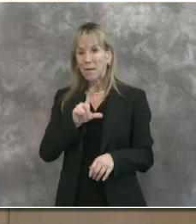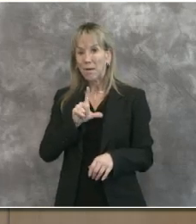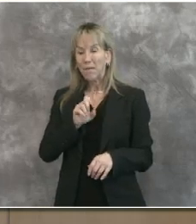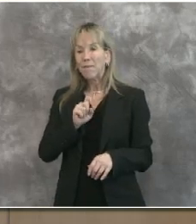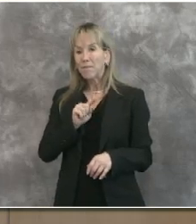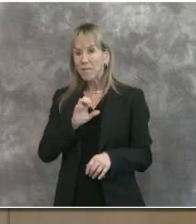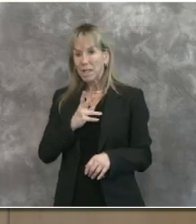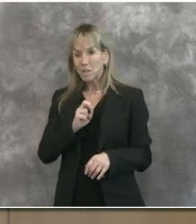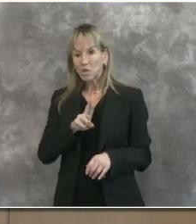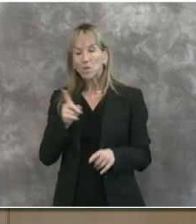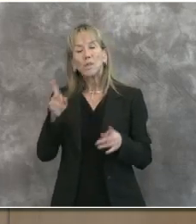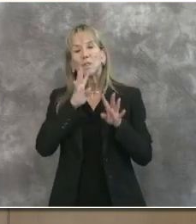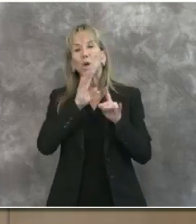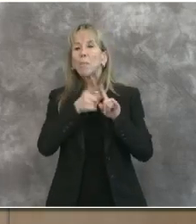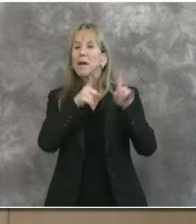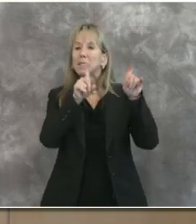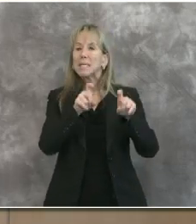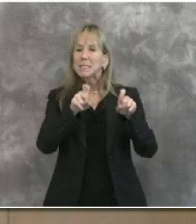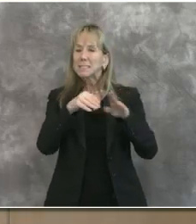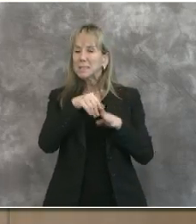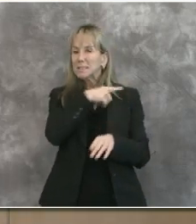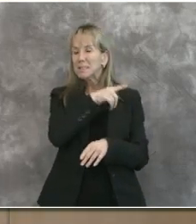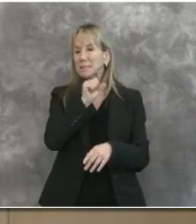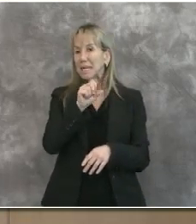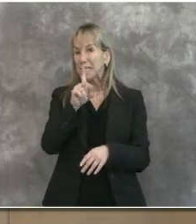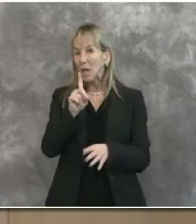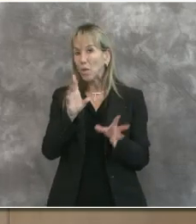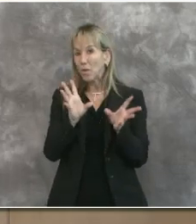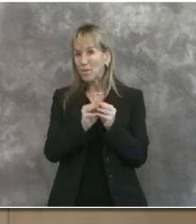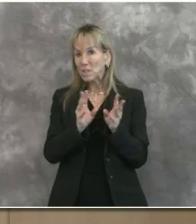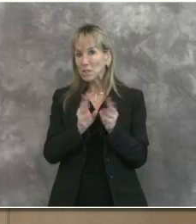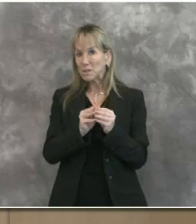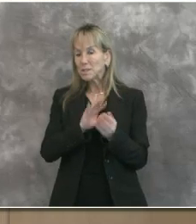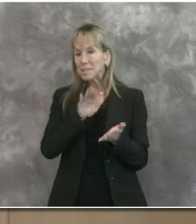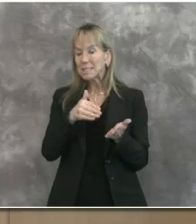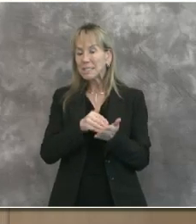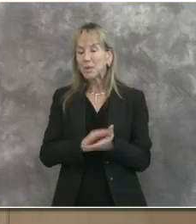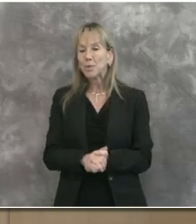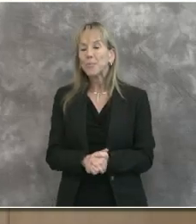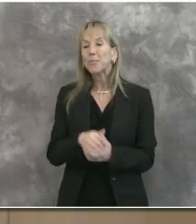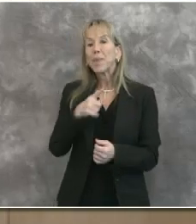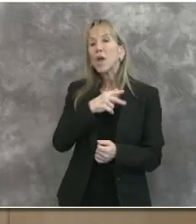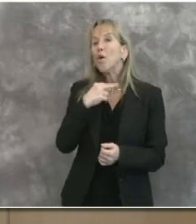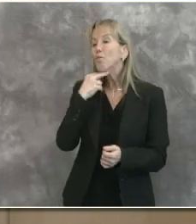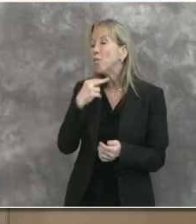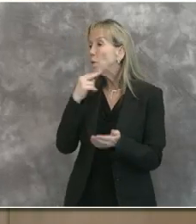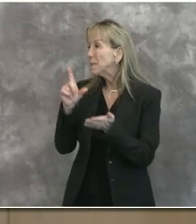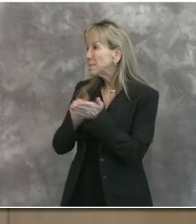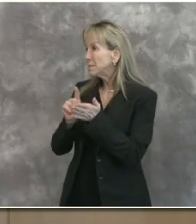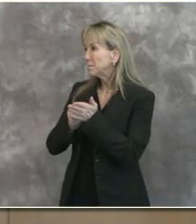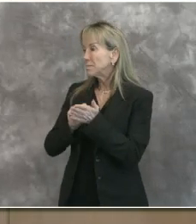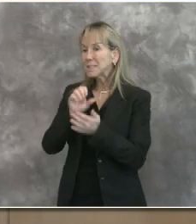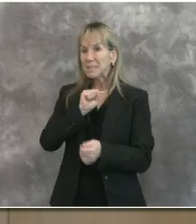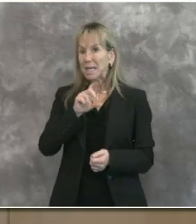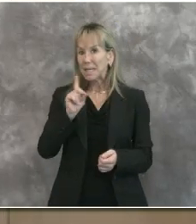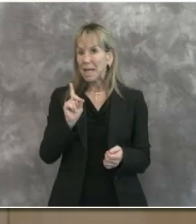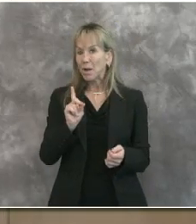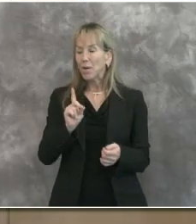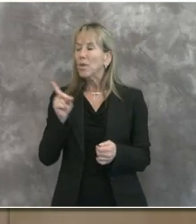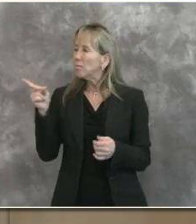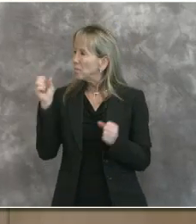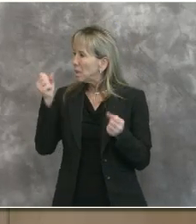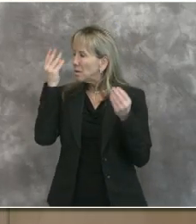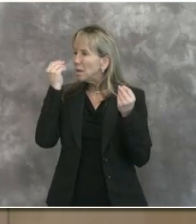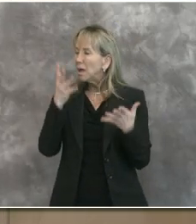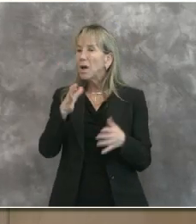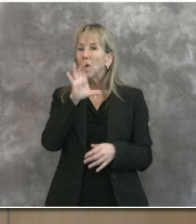at the San Diego Convention Center. This question is from Lisa Halverstadt, a Voice of San Diego. Can you provide an update on